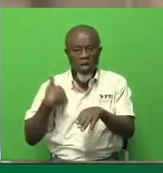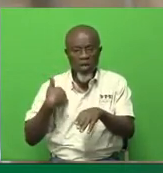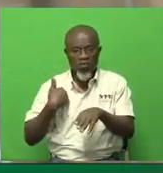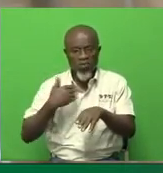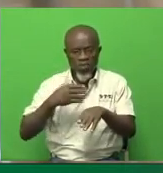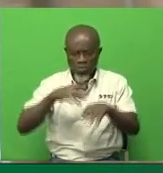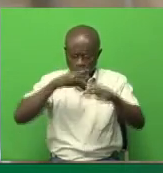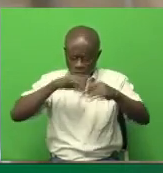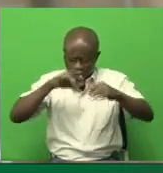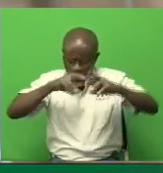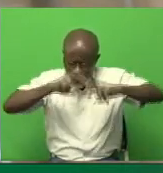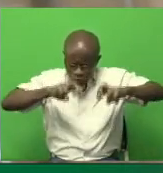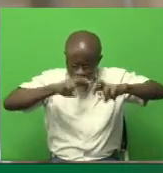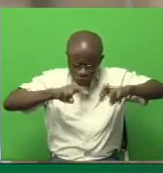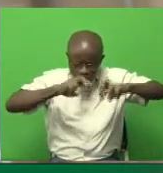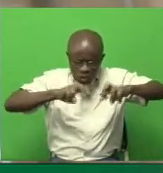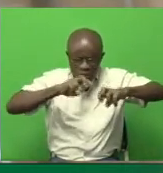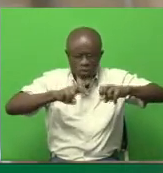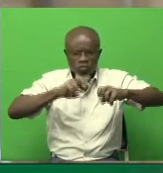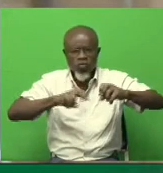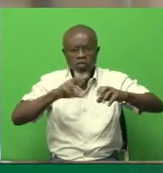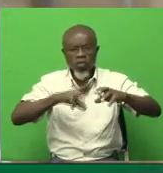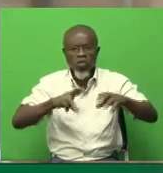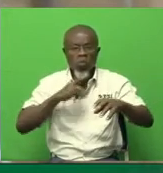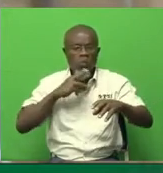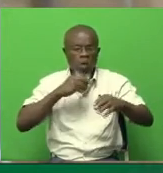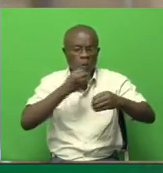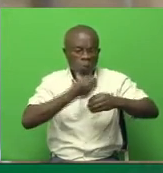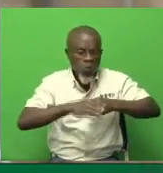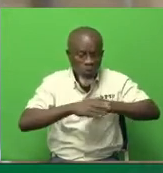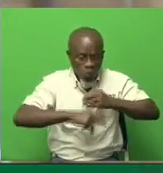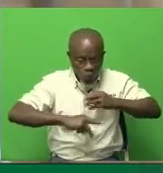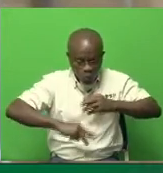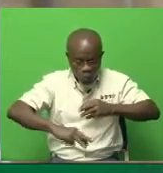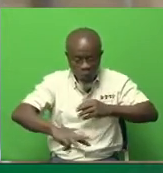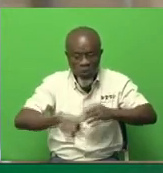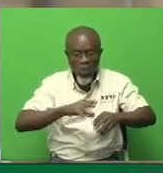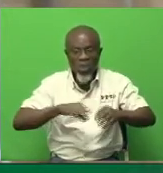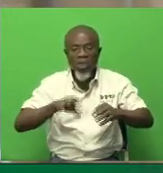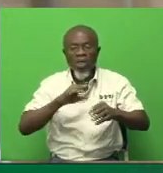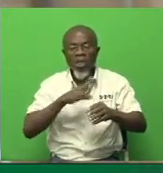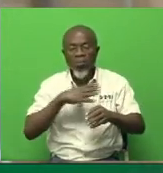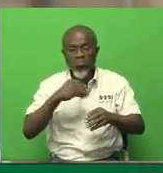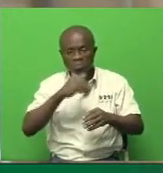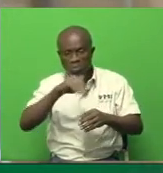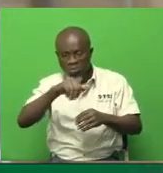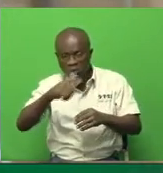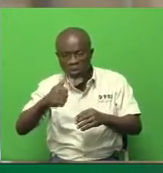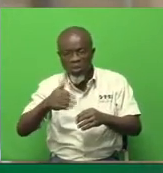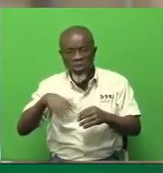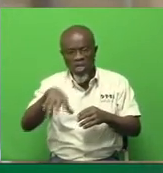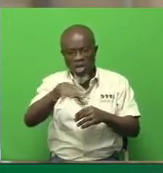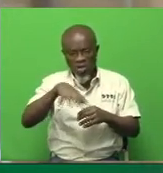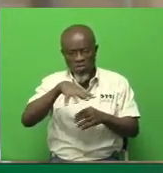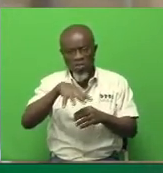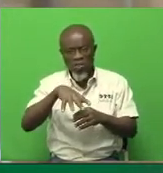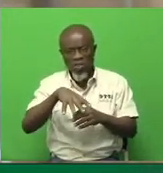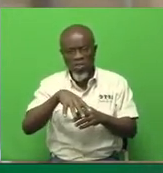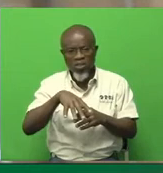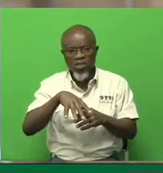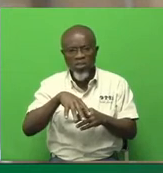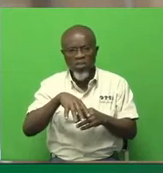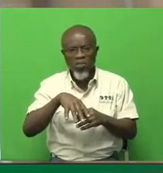studies presently The Authority is working with the Environmental Management Authority on an